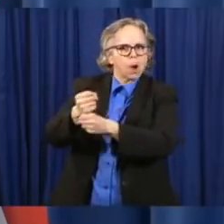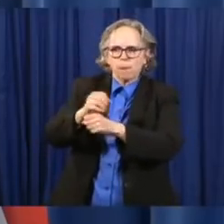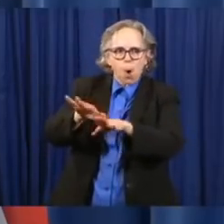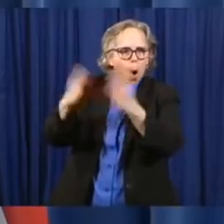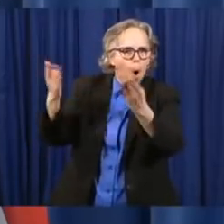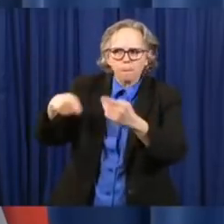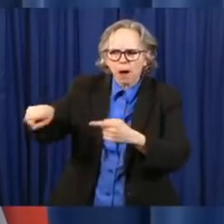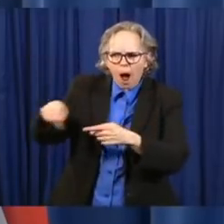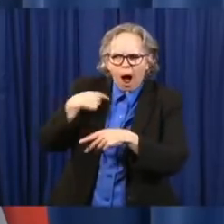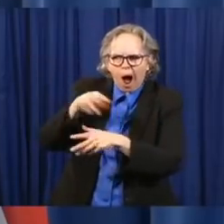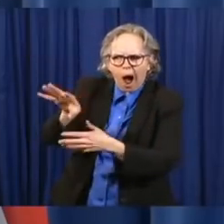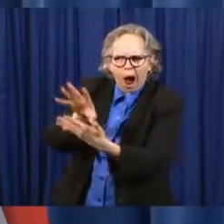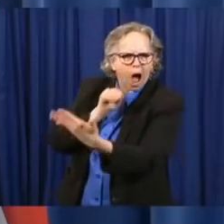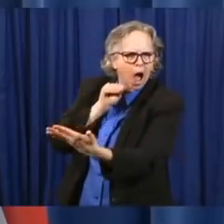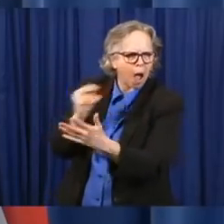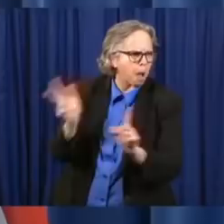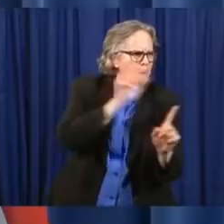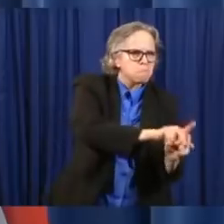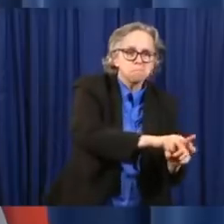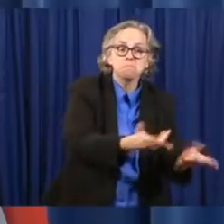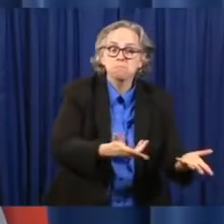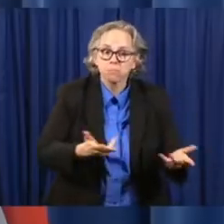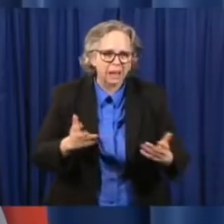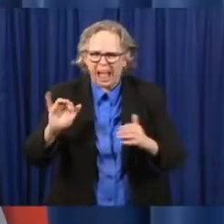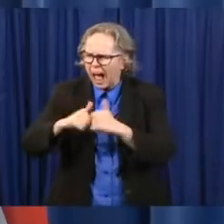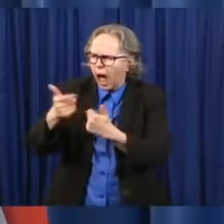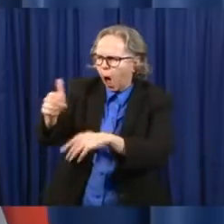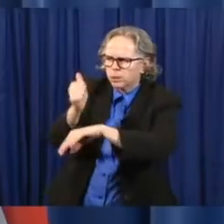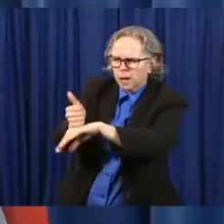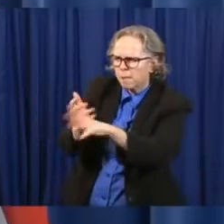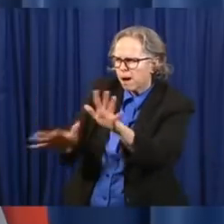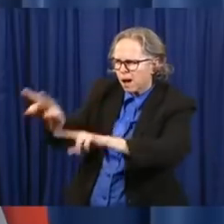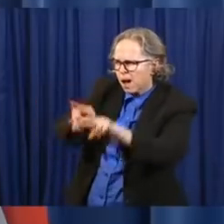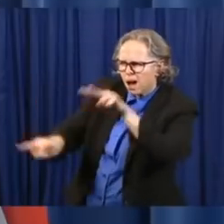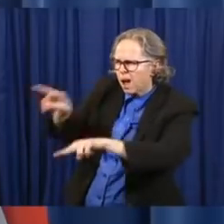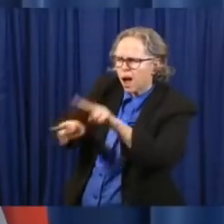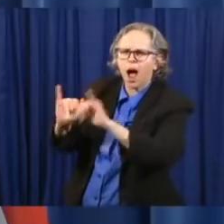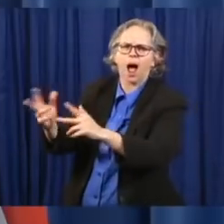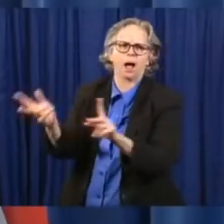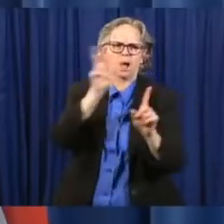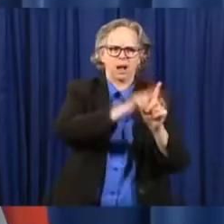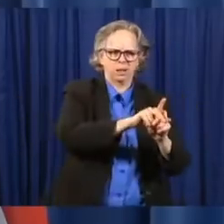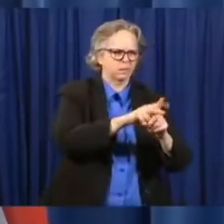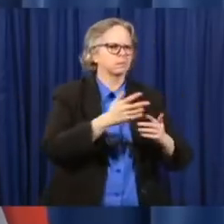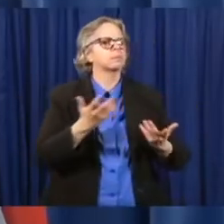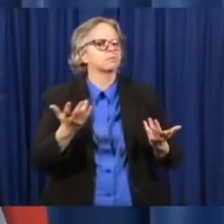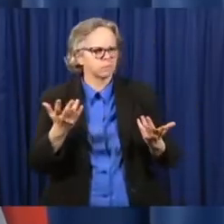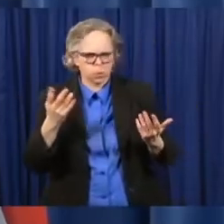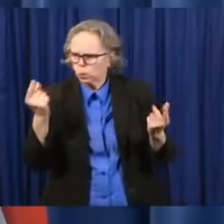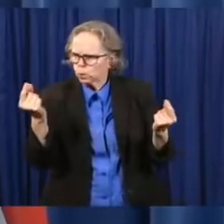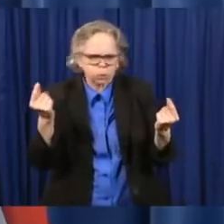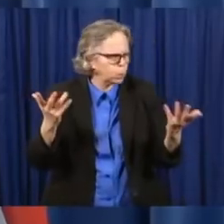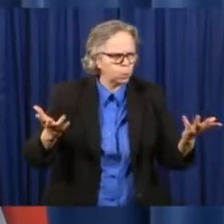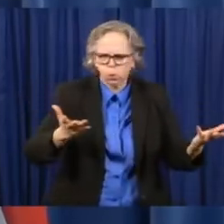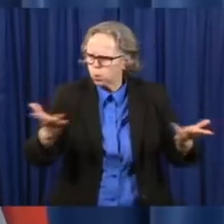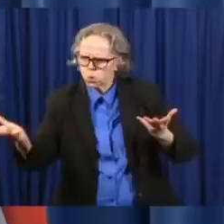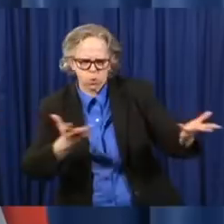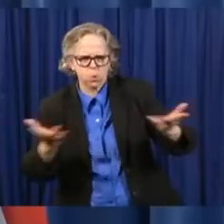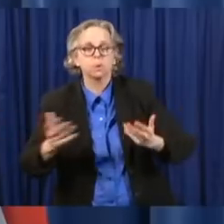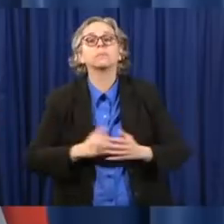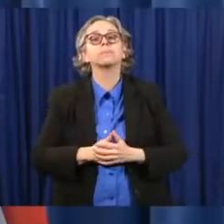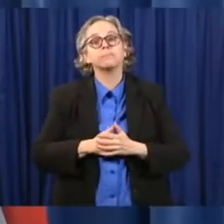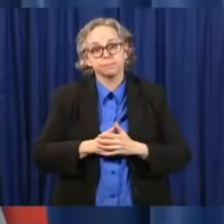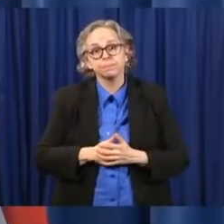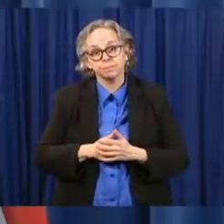manufacturers, other people who make things that have not been open. We're going to look to see if we can open some of them. You